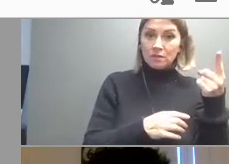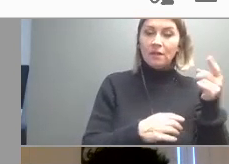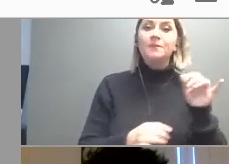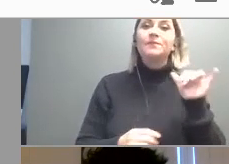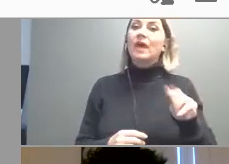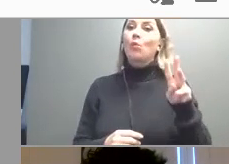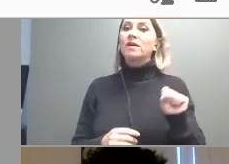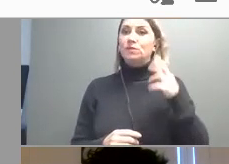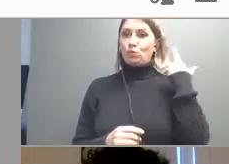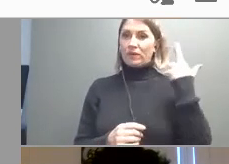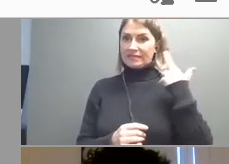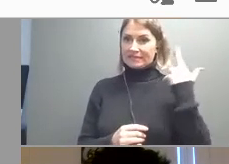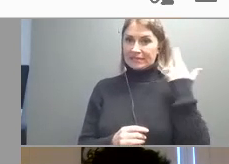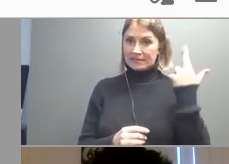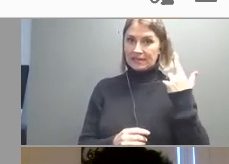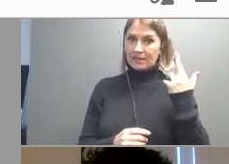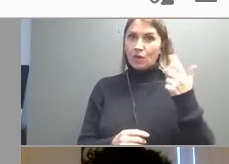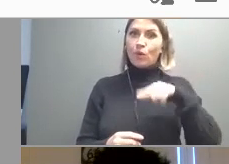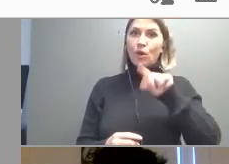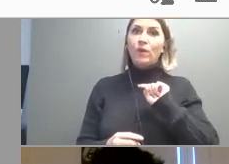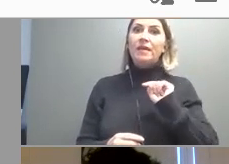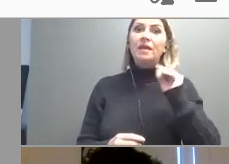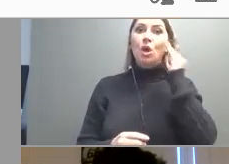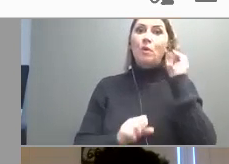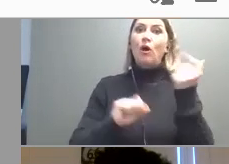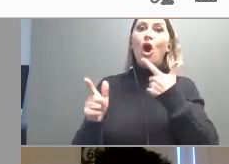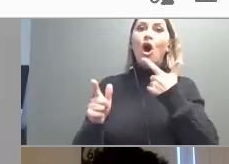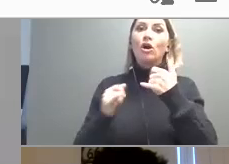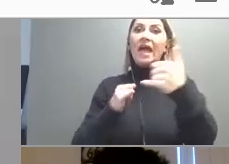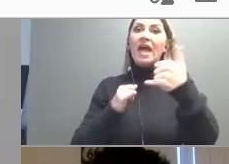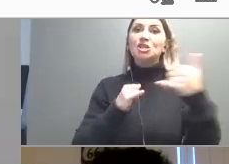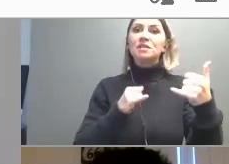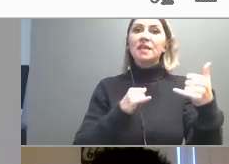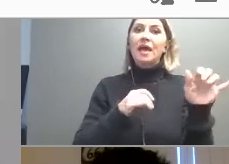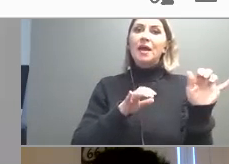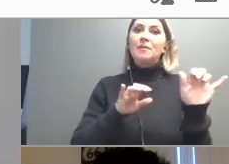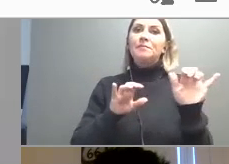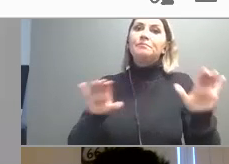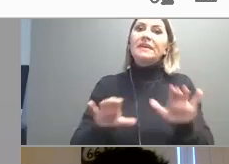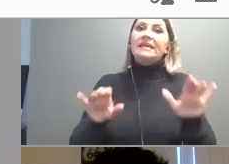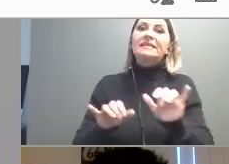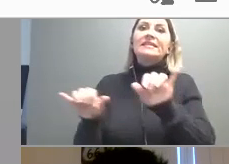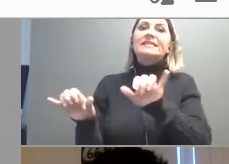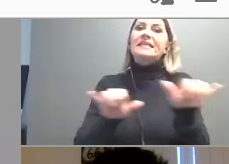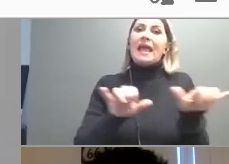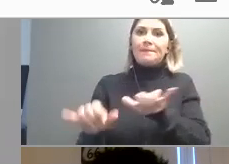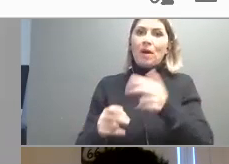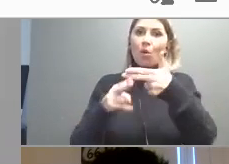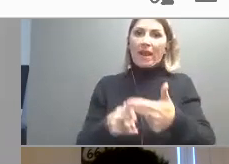the reason where we accounted for all edges being the same weight as weight 1. Now let's